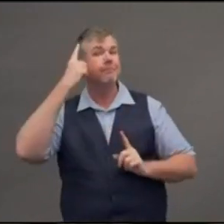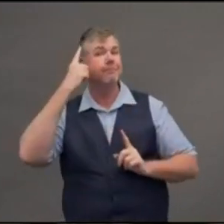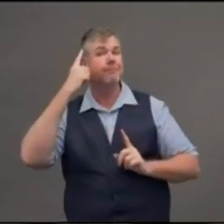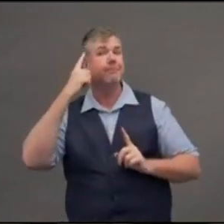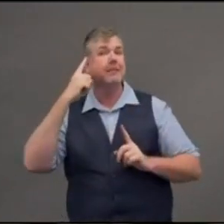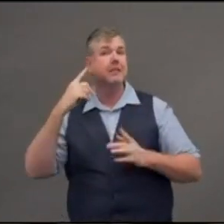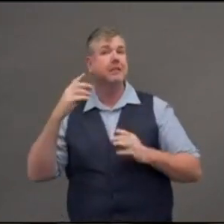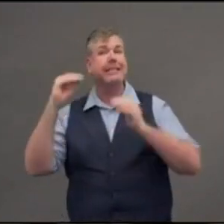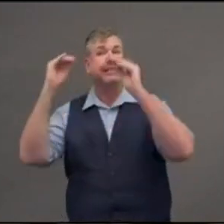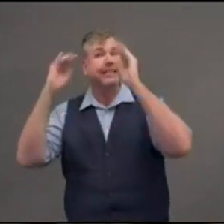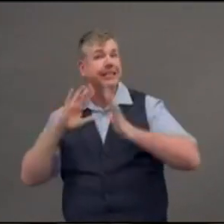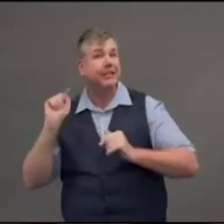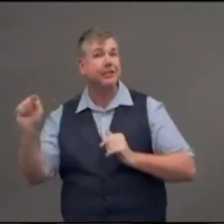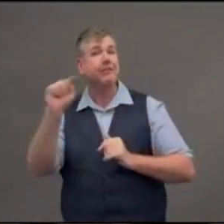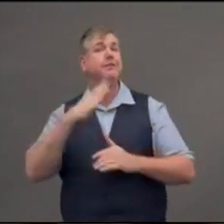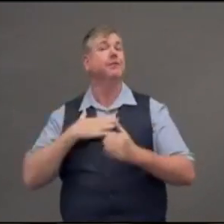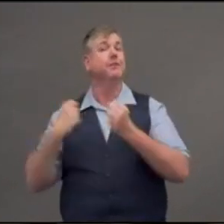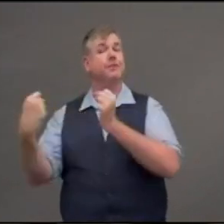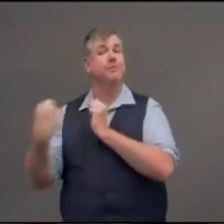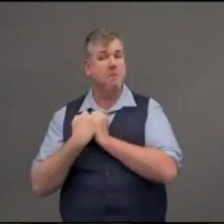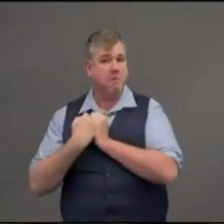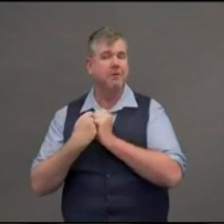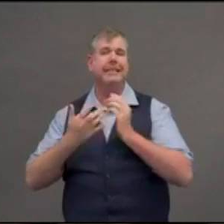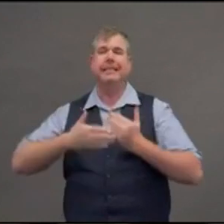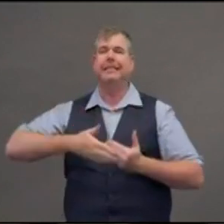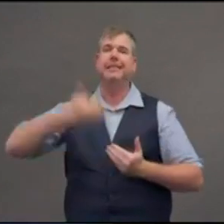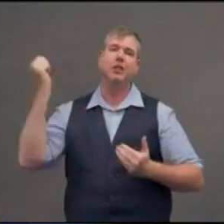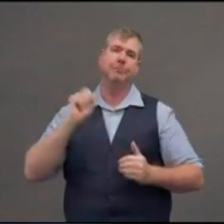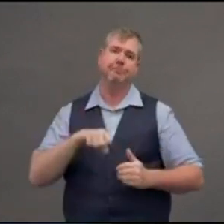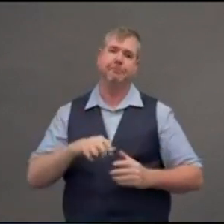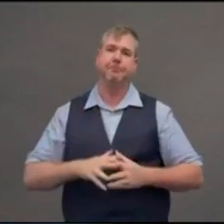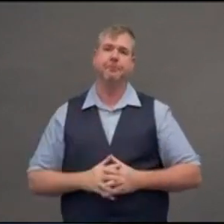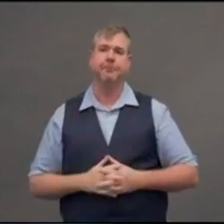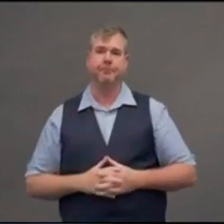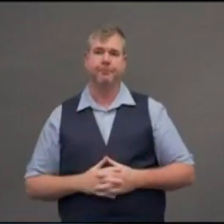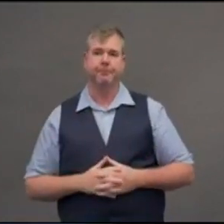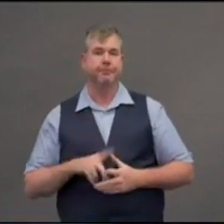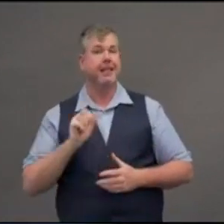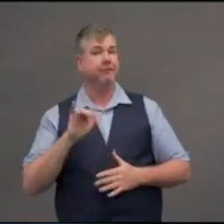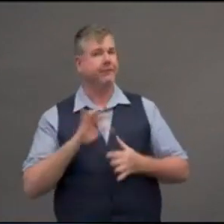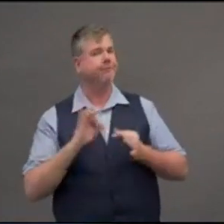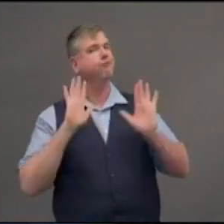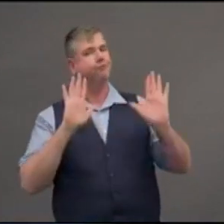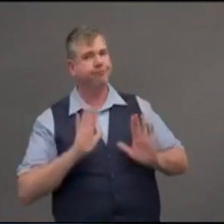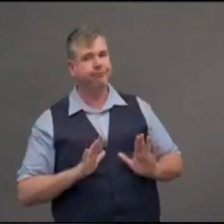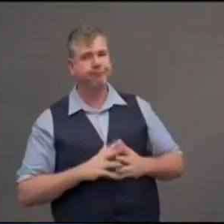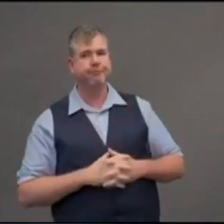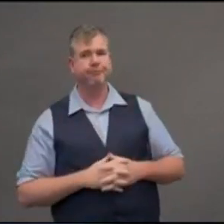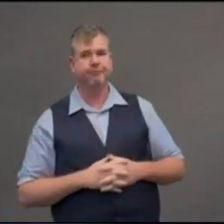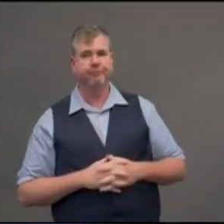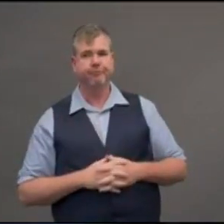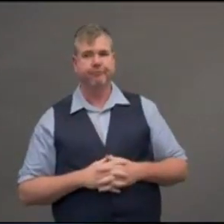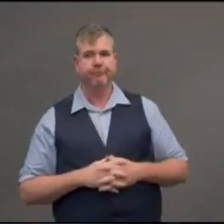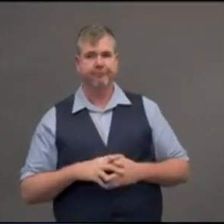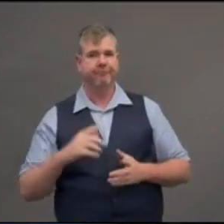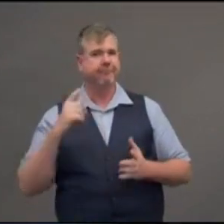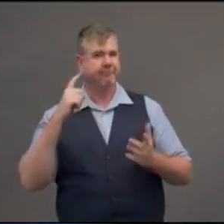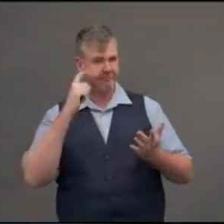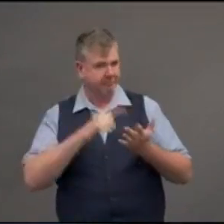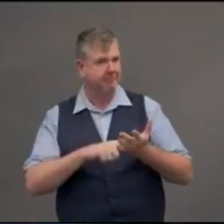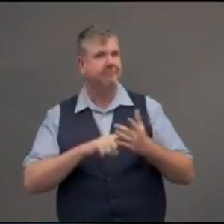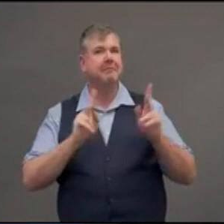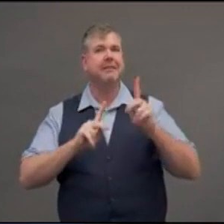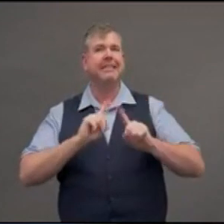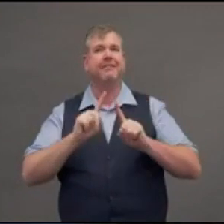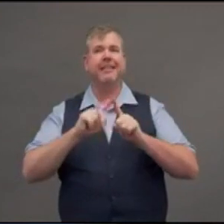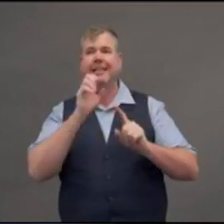it's a little bit easier. Great. So I've seen people of all ages choosing to bend the rules a